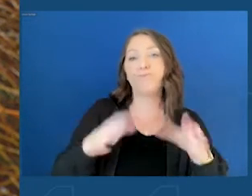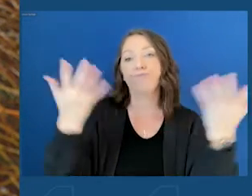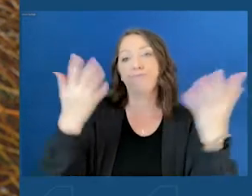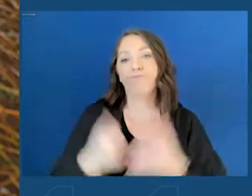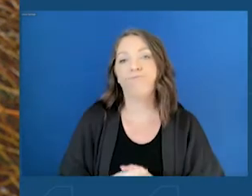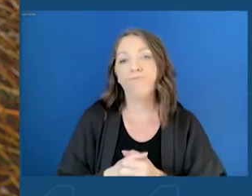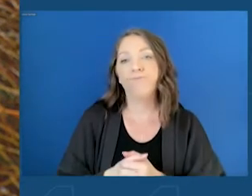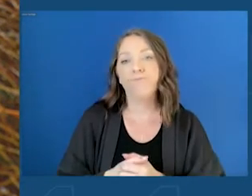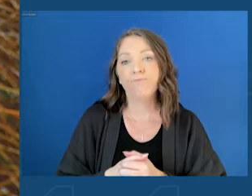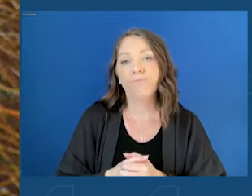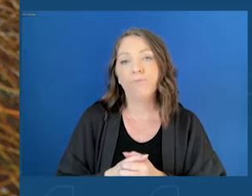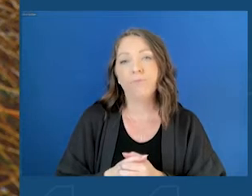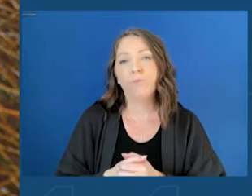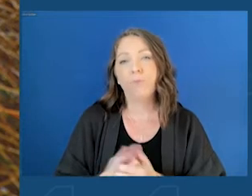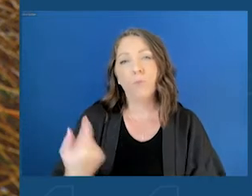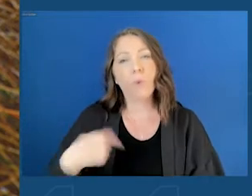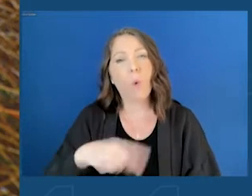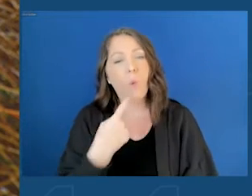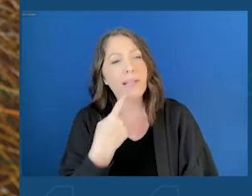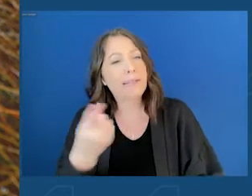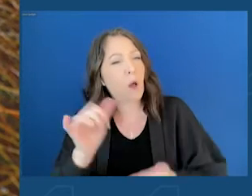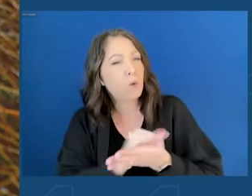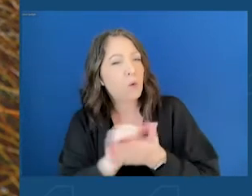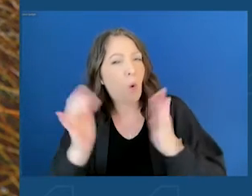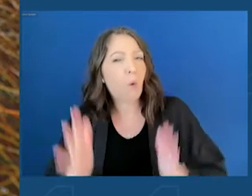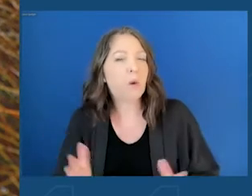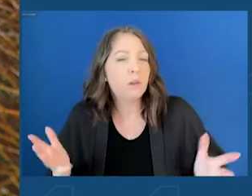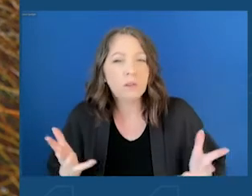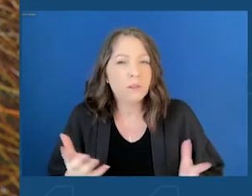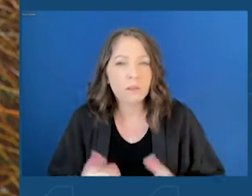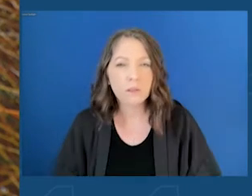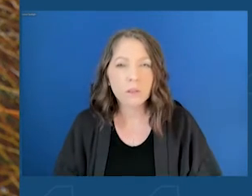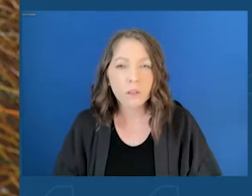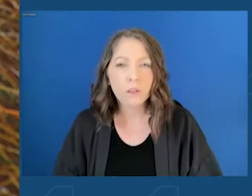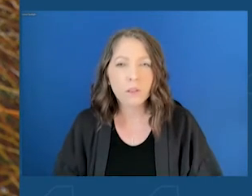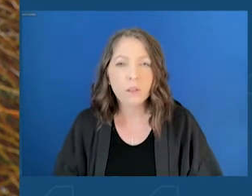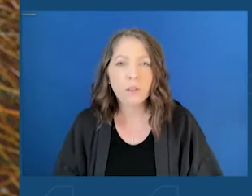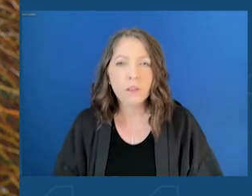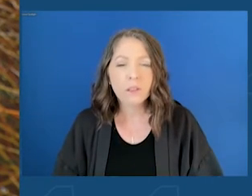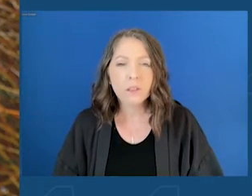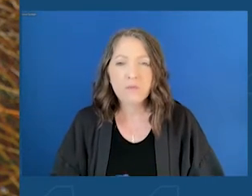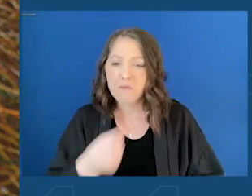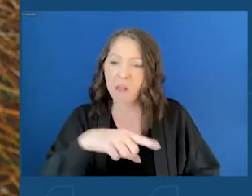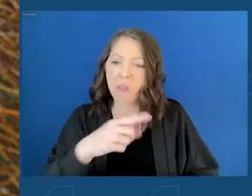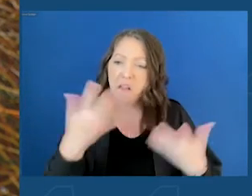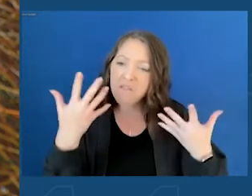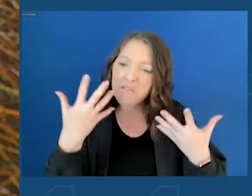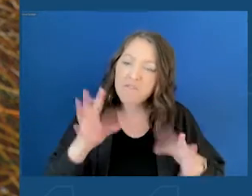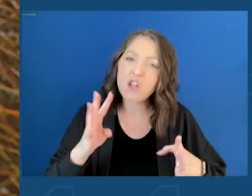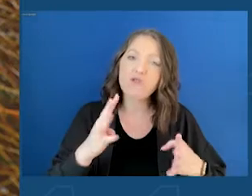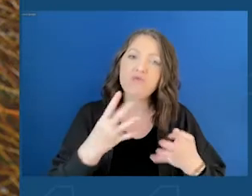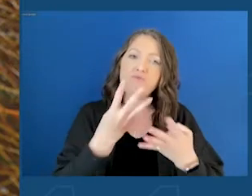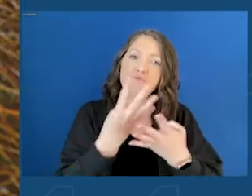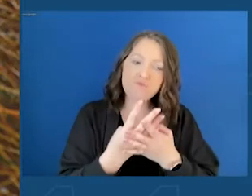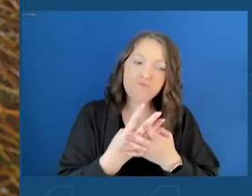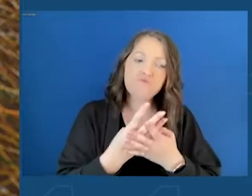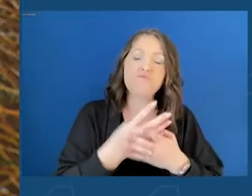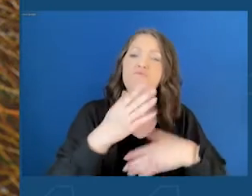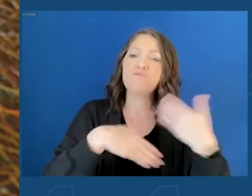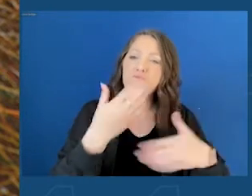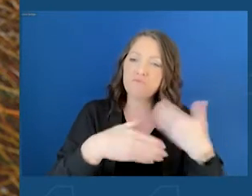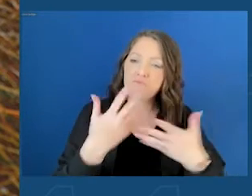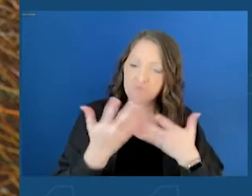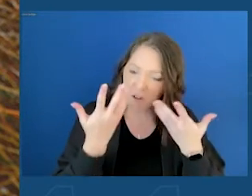So what are we to tell these New Yorkers who have served their time, who have paid their